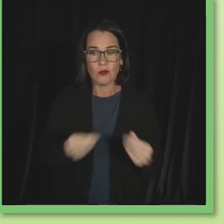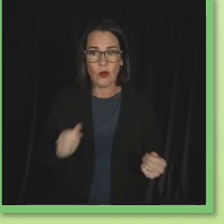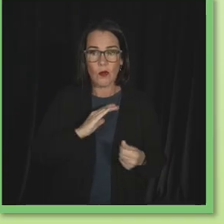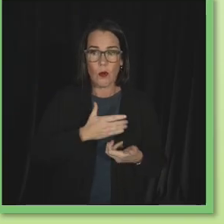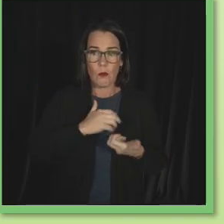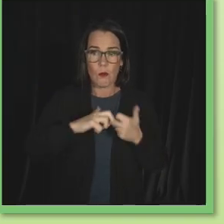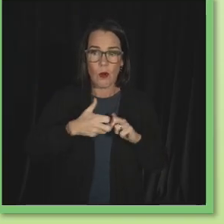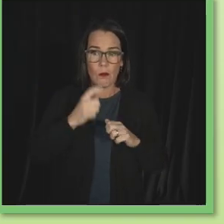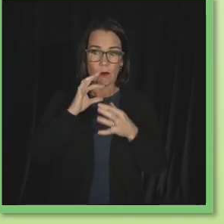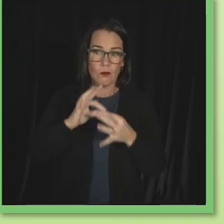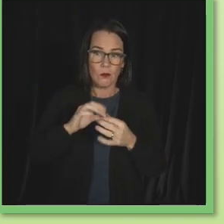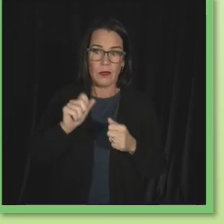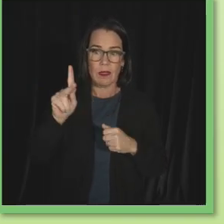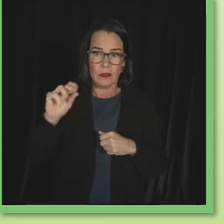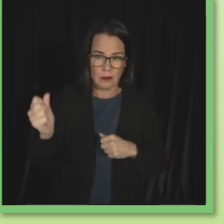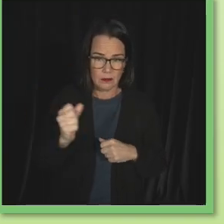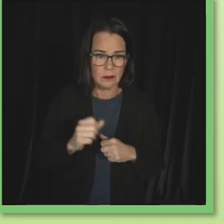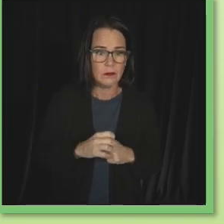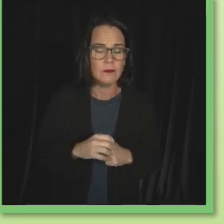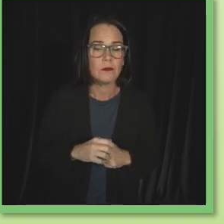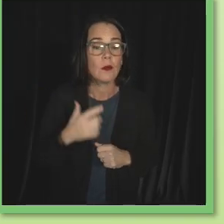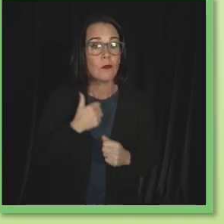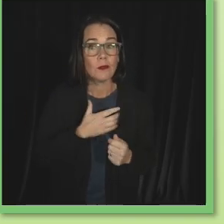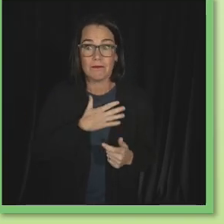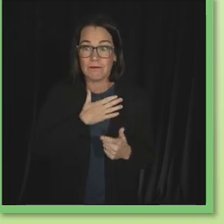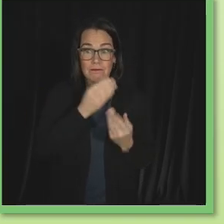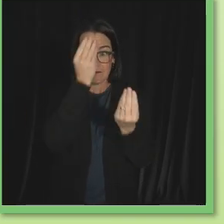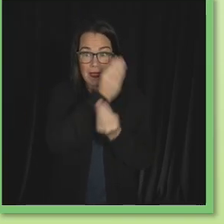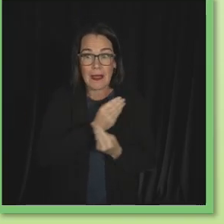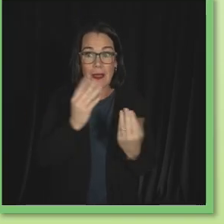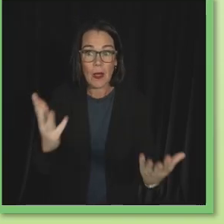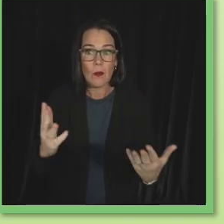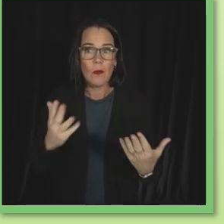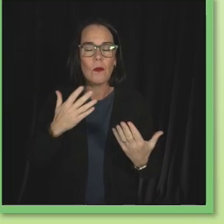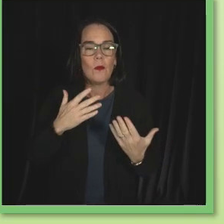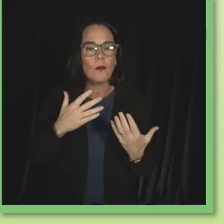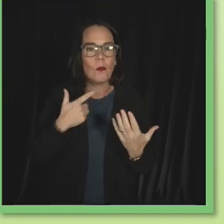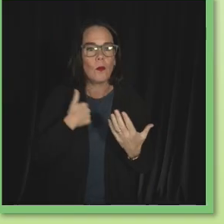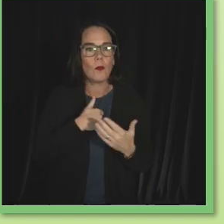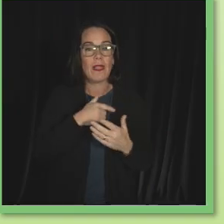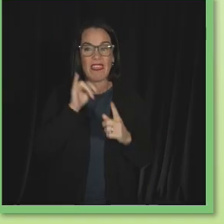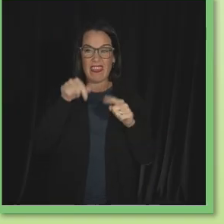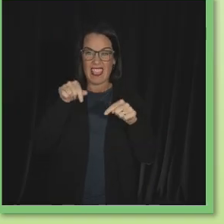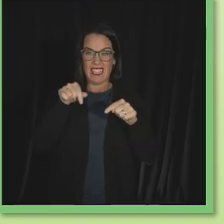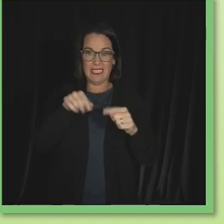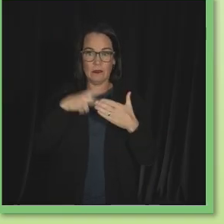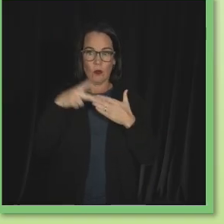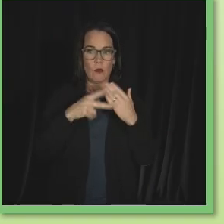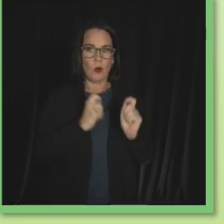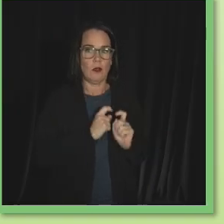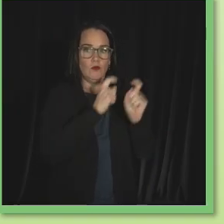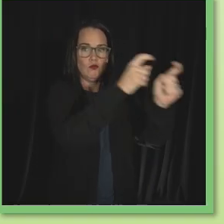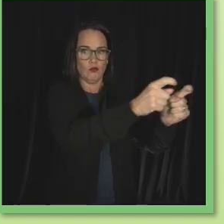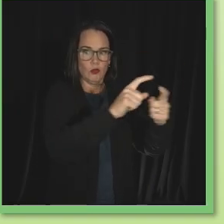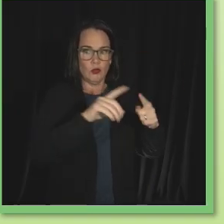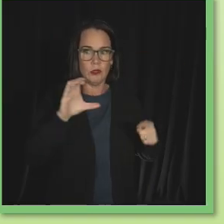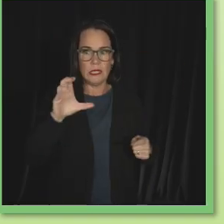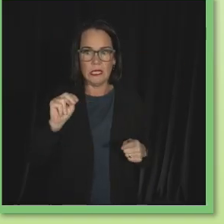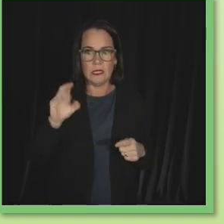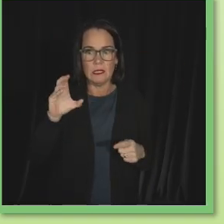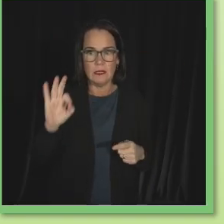Kubernetes. And we are happy to announce today that we are going to donate to the CNCF, to the